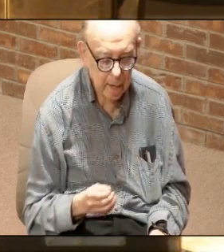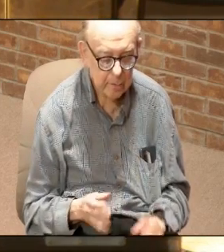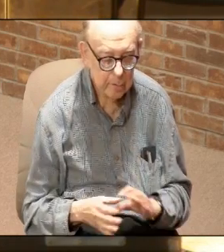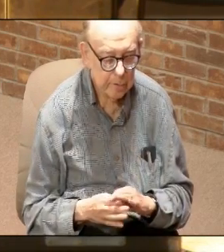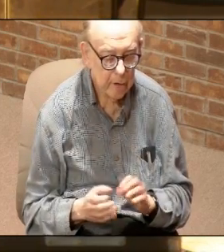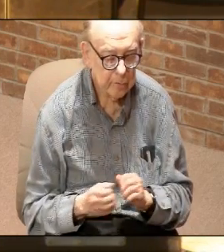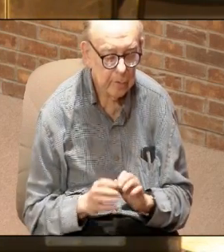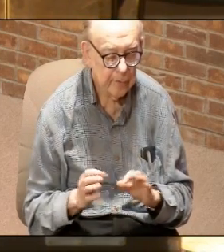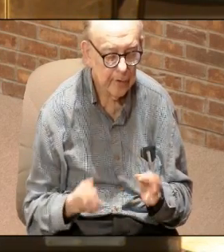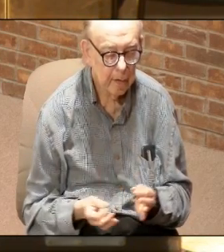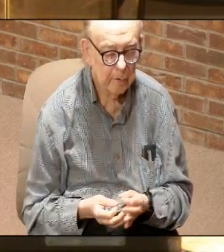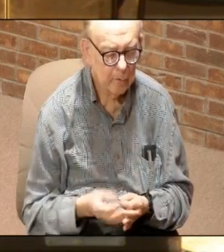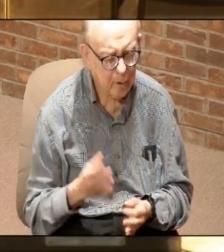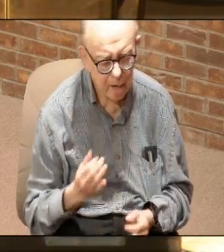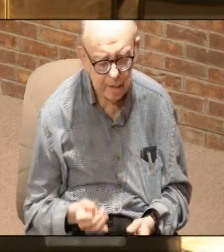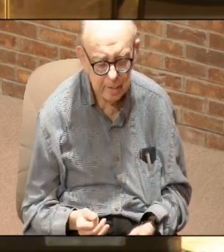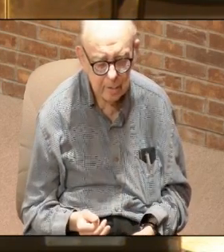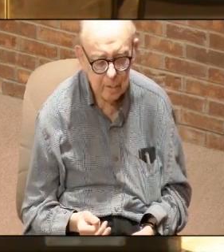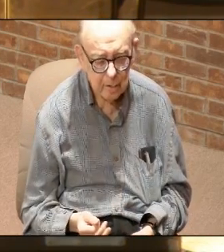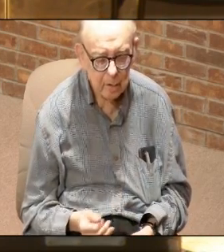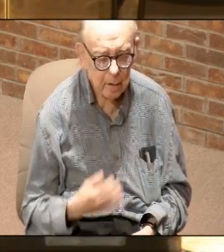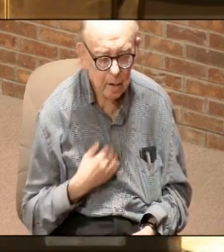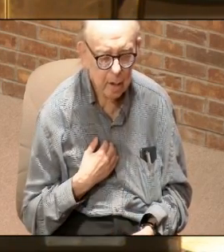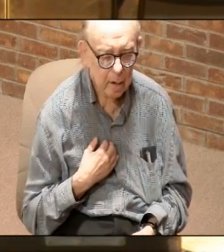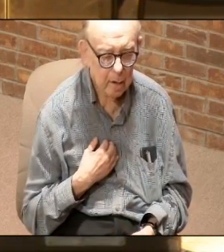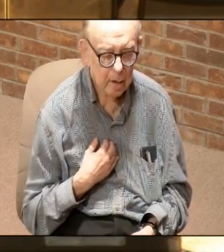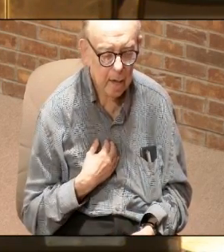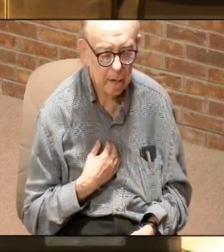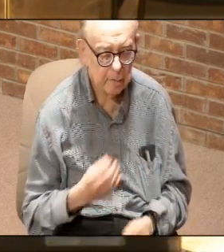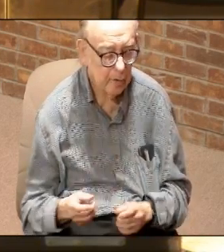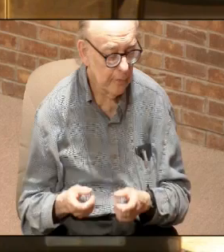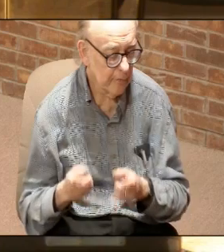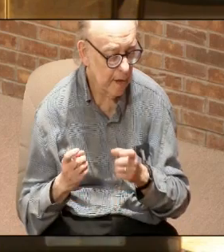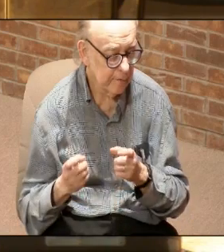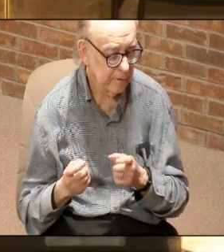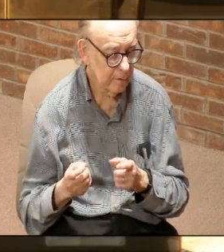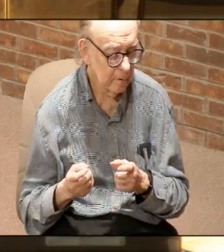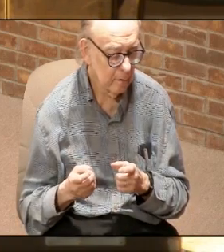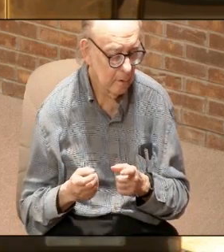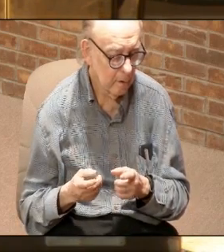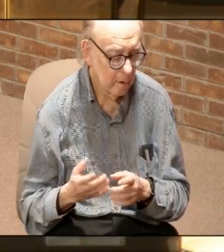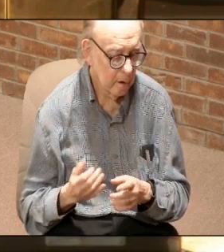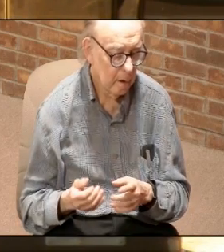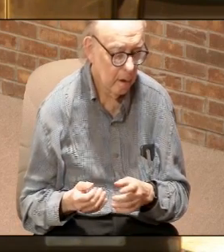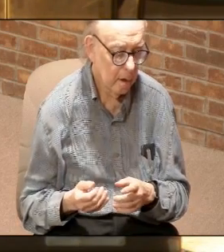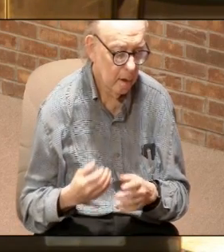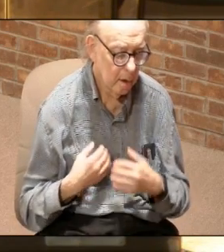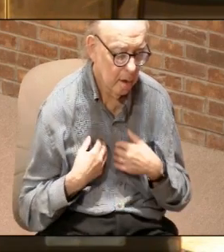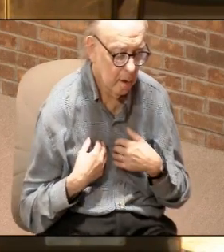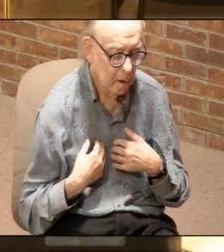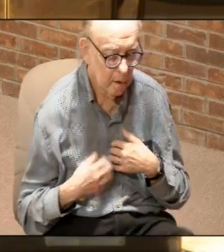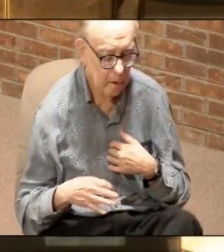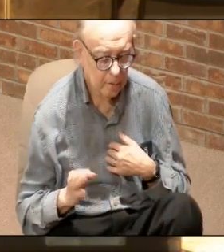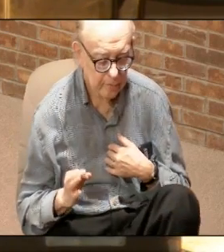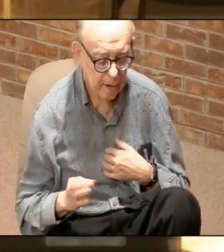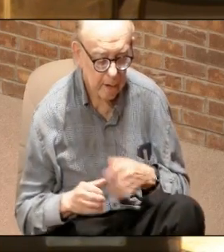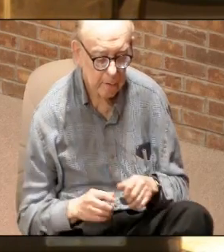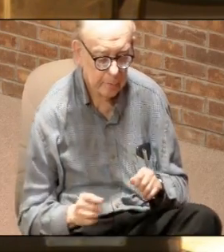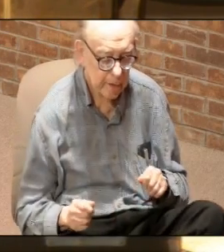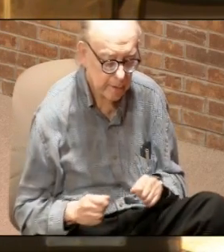family. Why? They had to move quickly because they had to find a